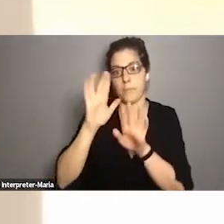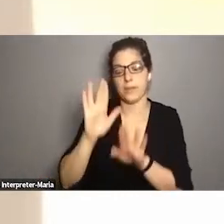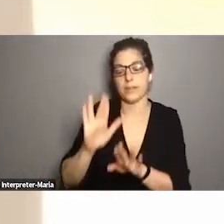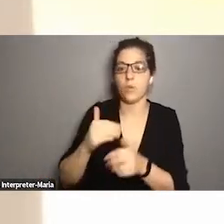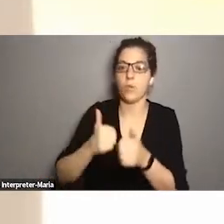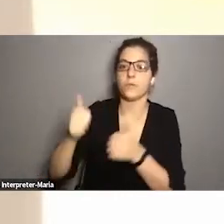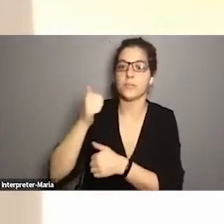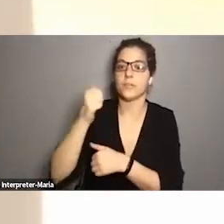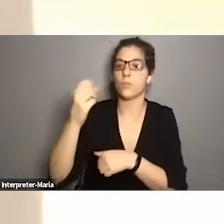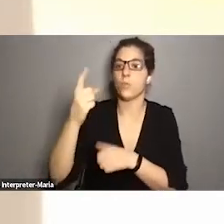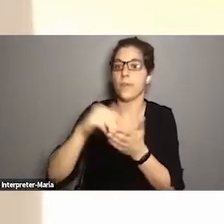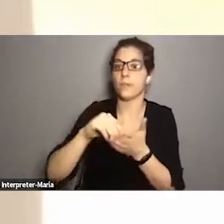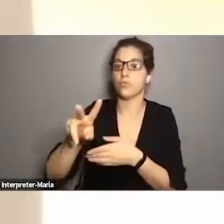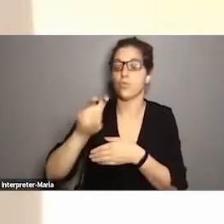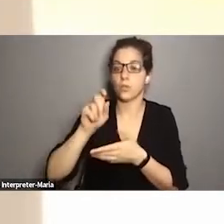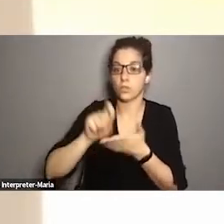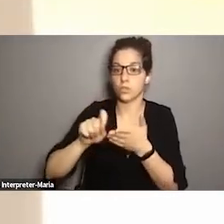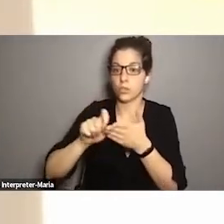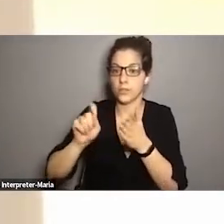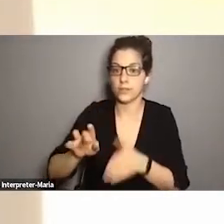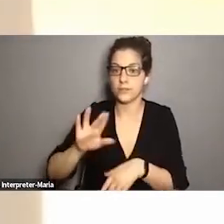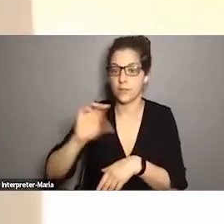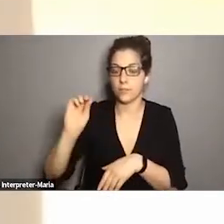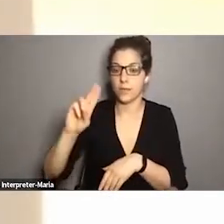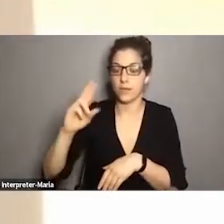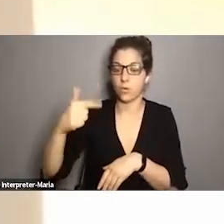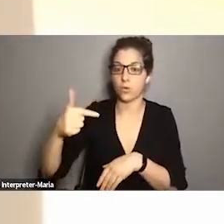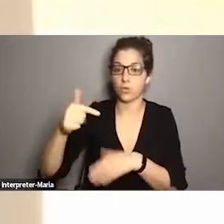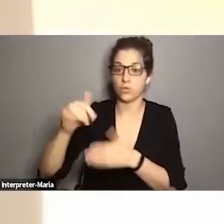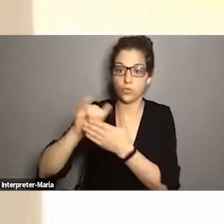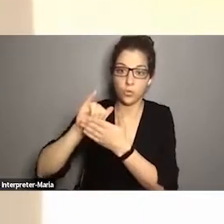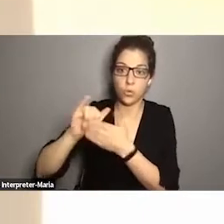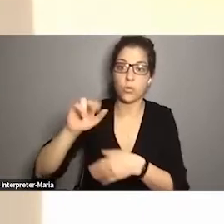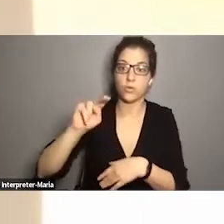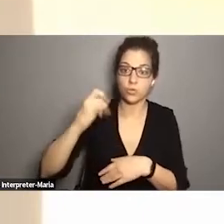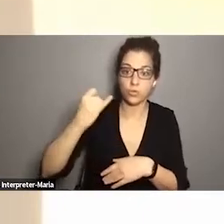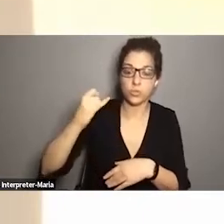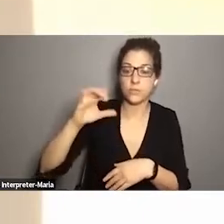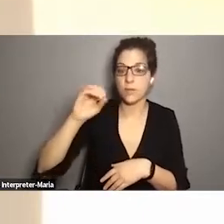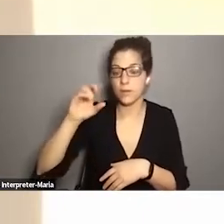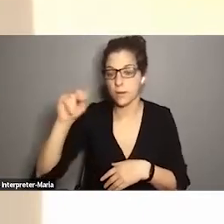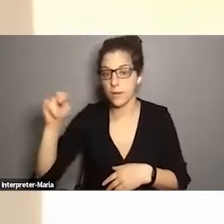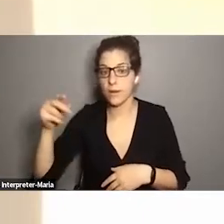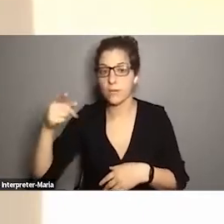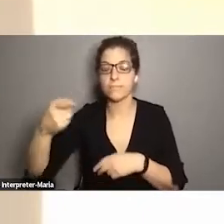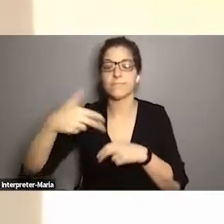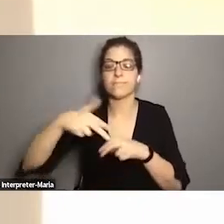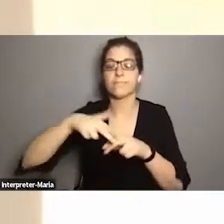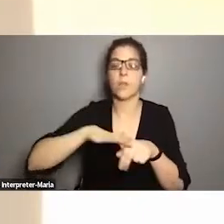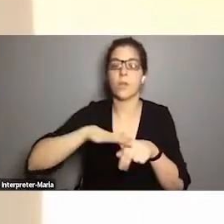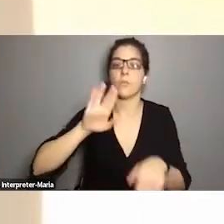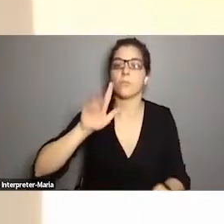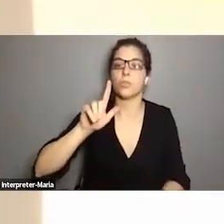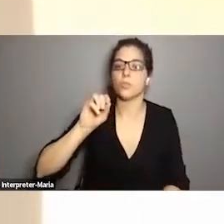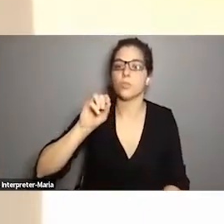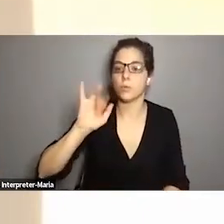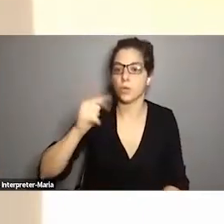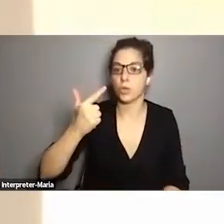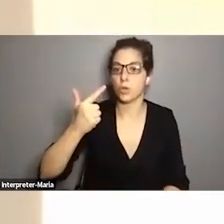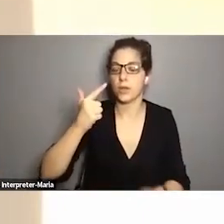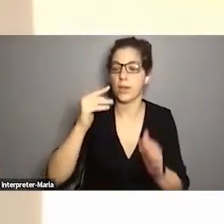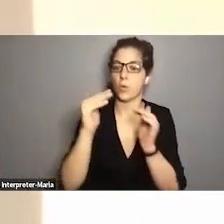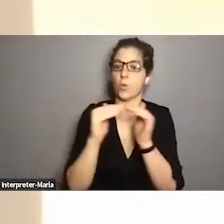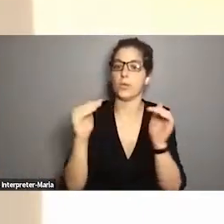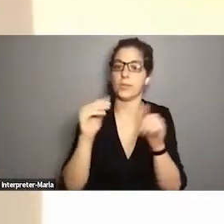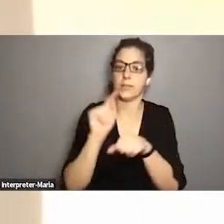company's headquarters in New York, New Jersey, and Connecticut. She also sits on Bloomberg's Equity Task Force and